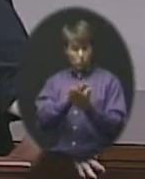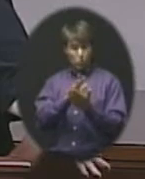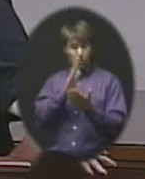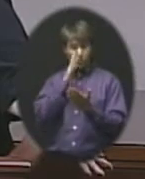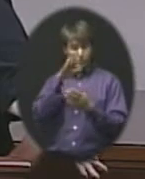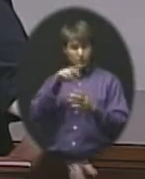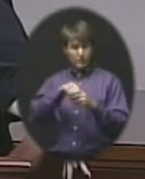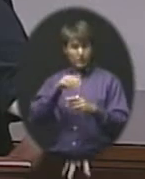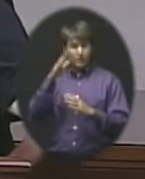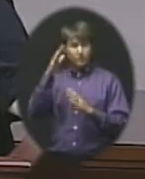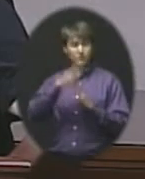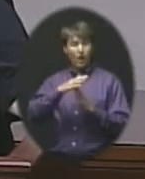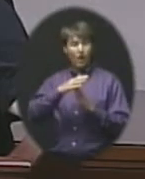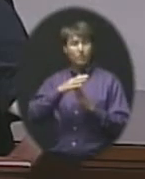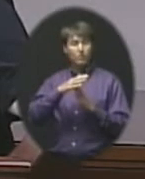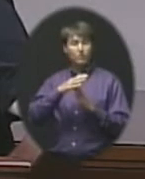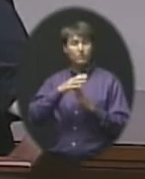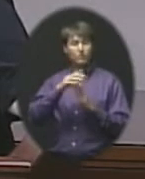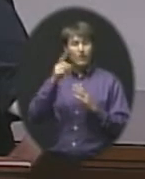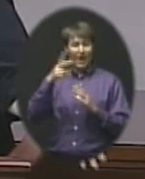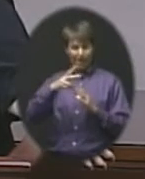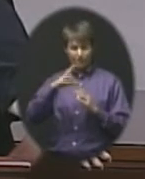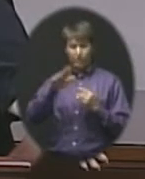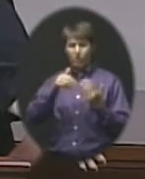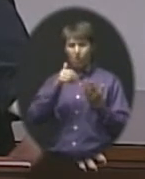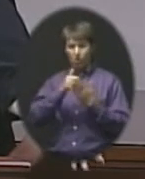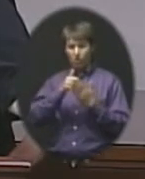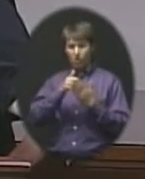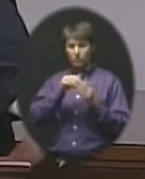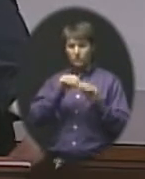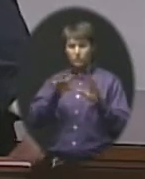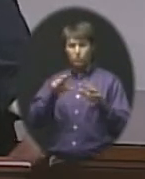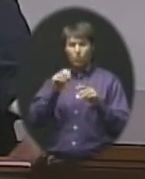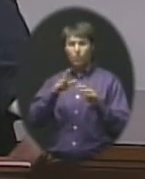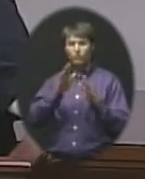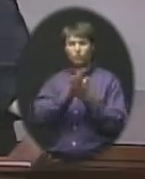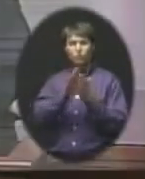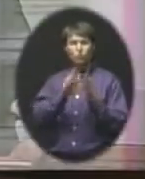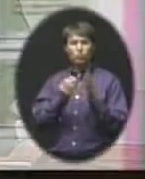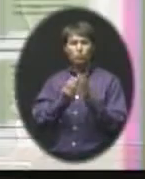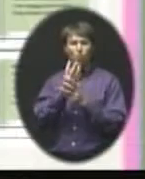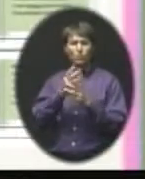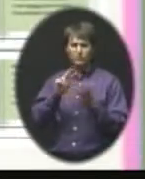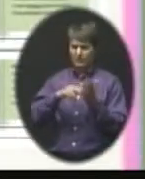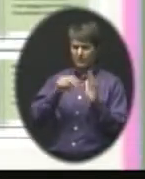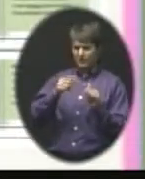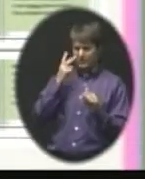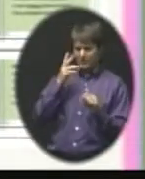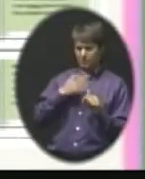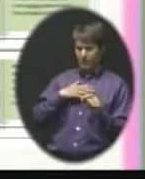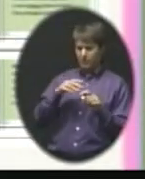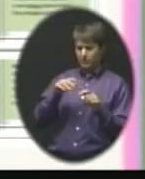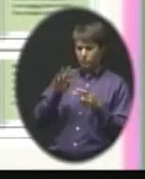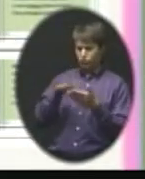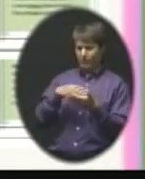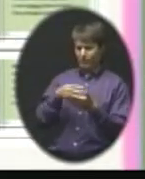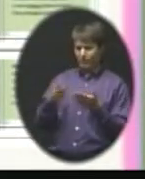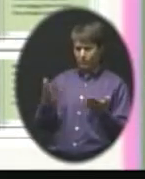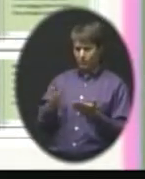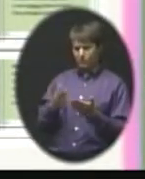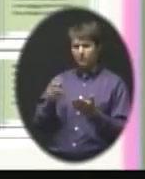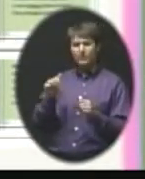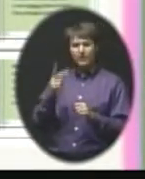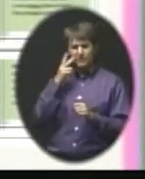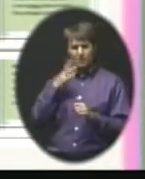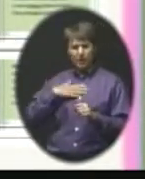the top half of all distributions for growth, meaning you can see on my little bar or my little graph, you can